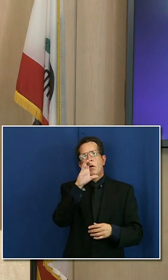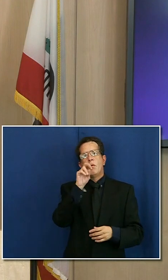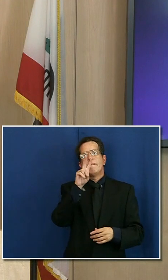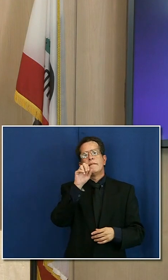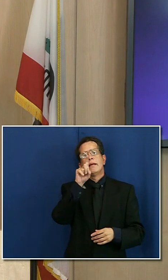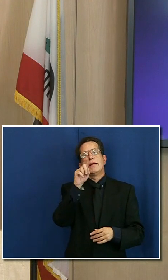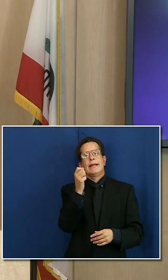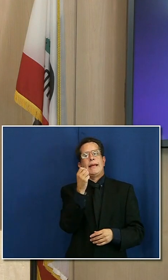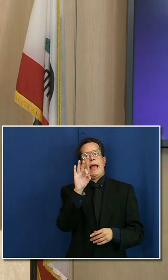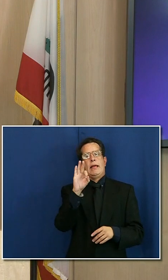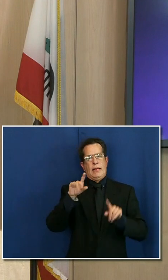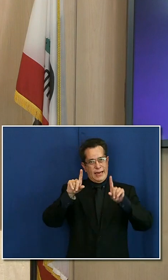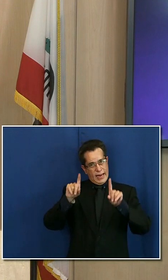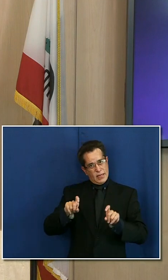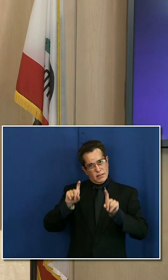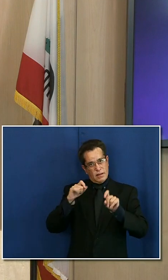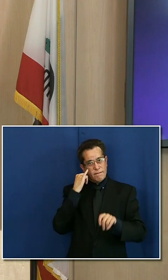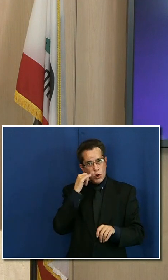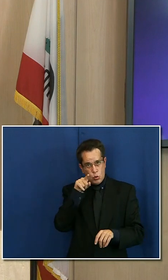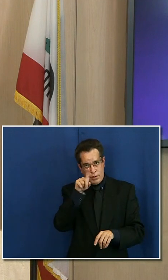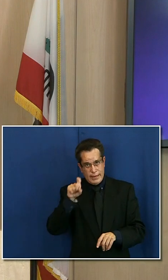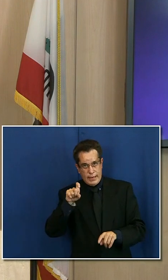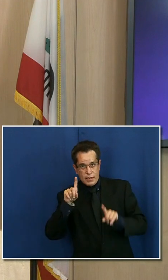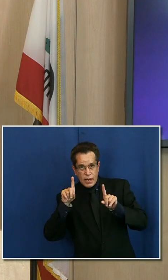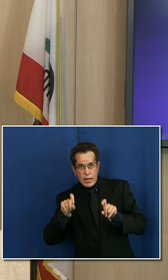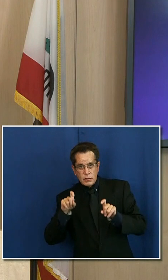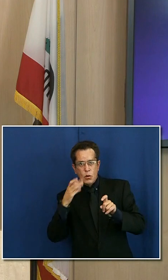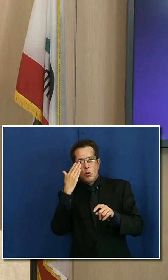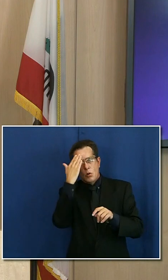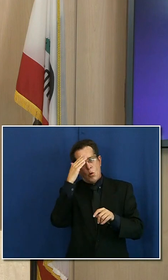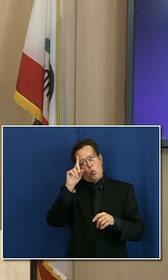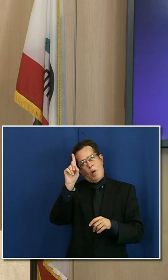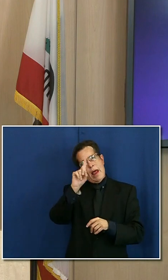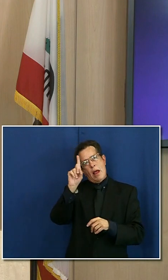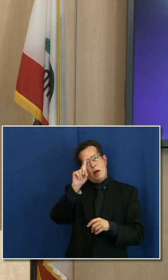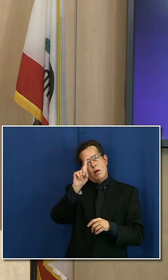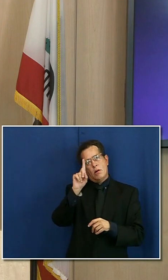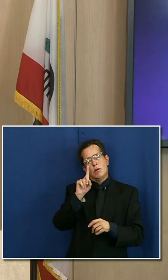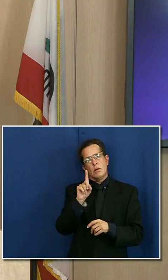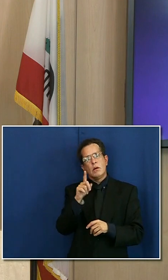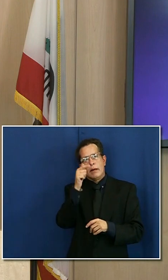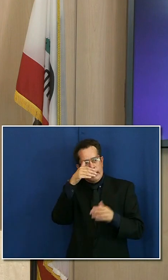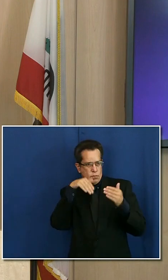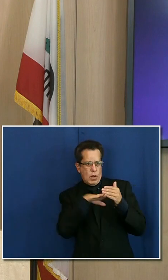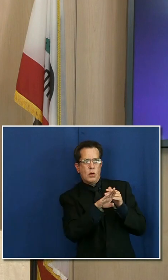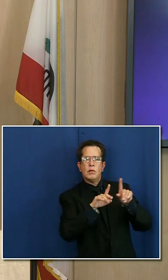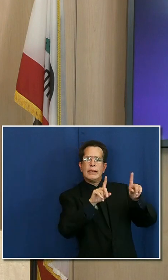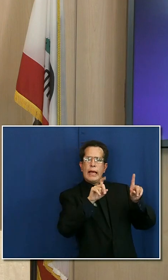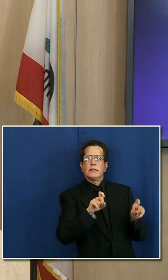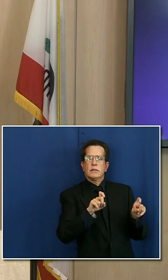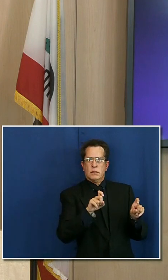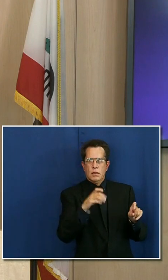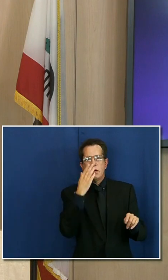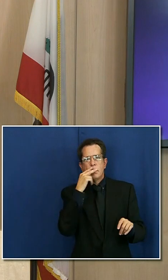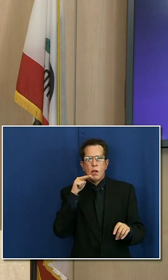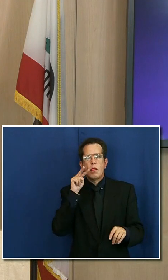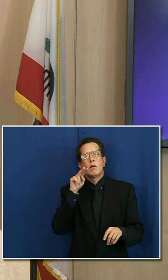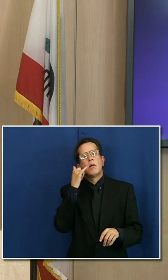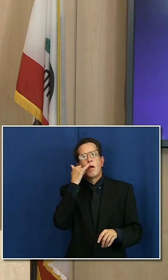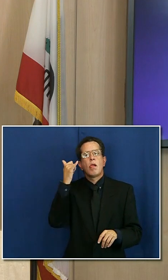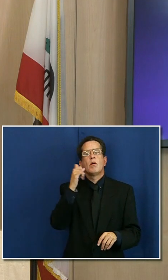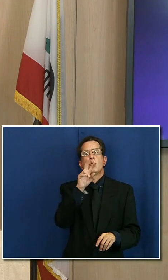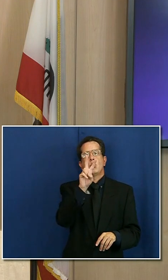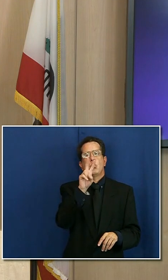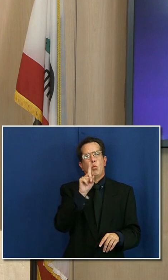COVID-19 test, if you're interested to know where those locations can be on a drop-in basis, we encourage you to get on the